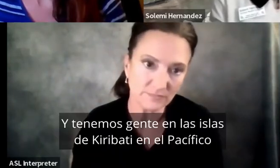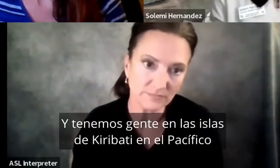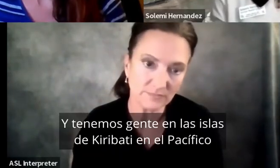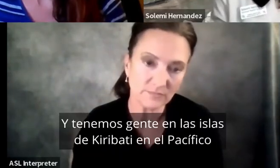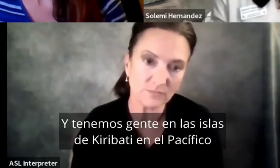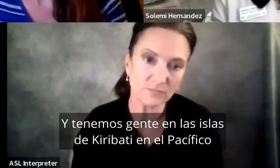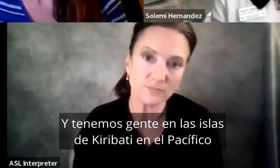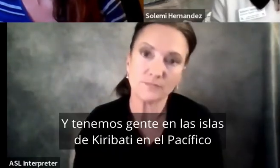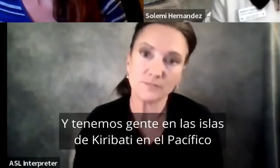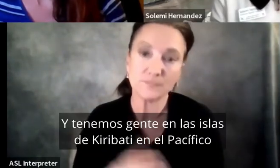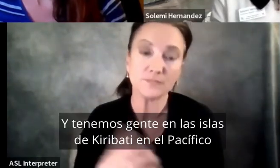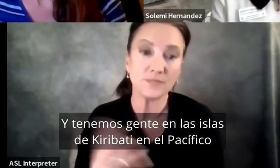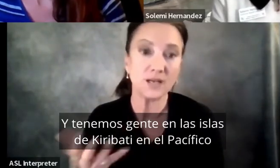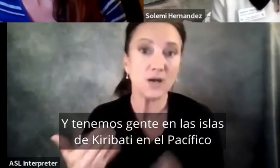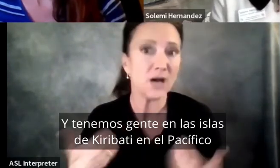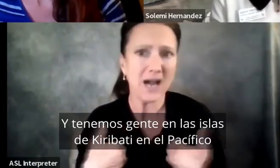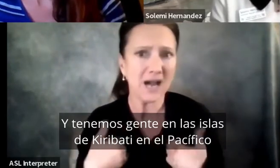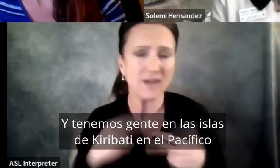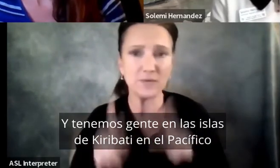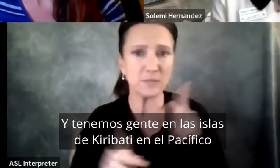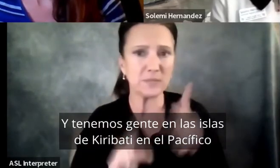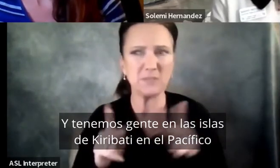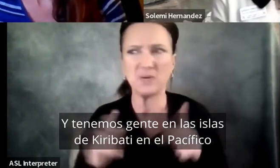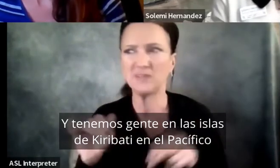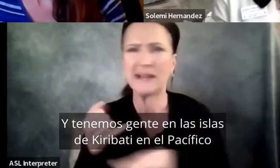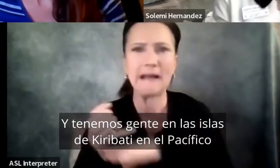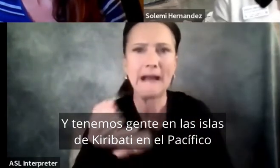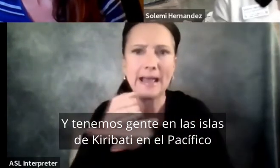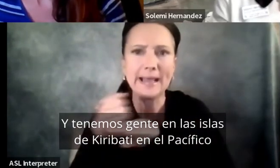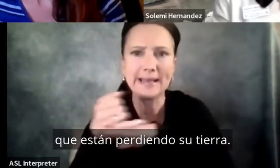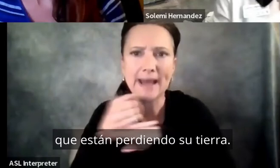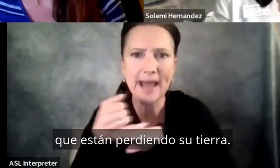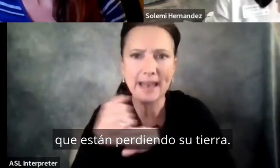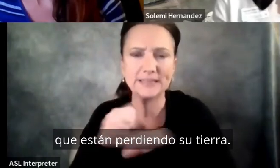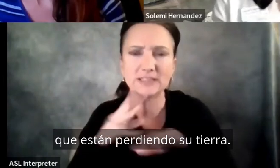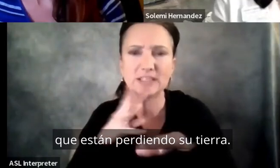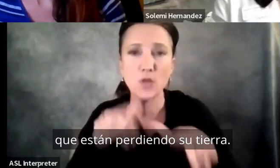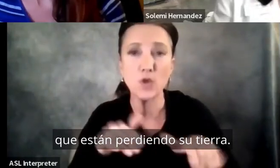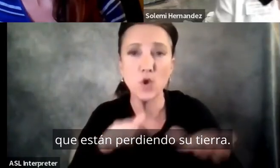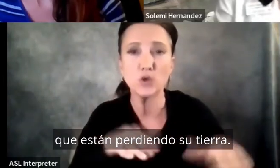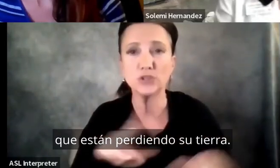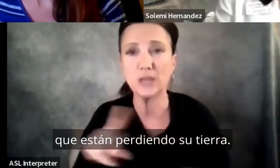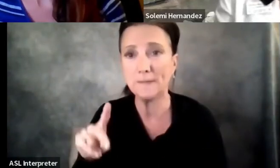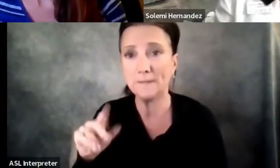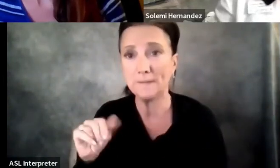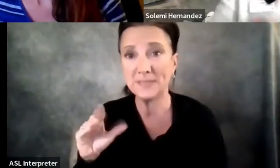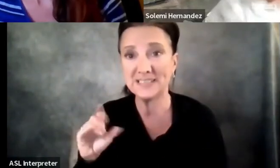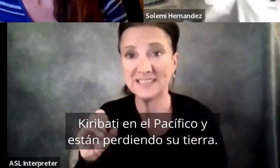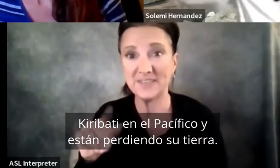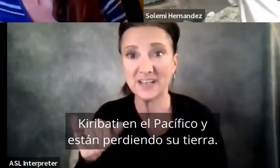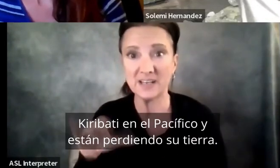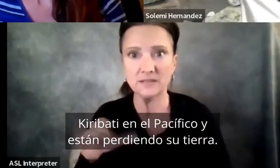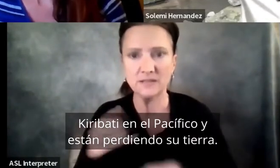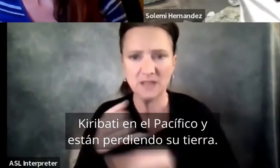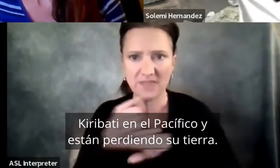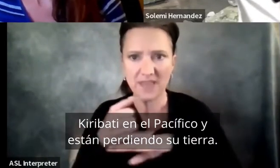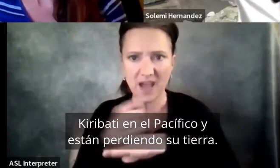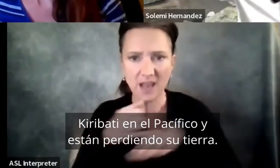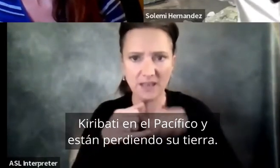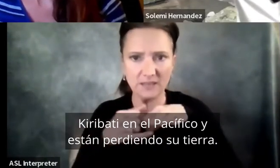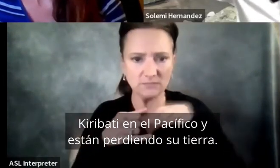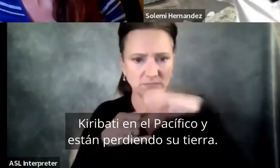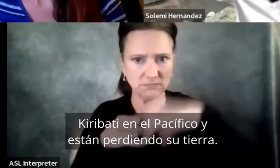And, you know, we have people in the islands of Kiribati in the Pacific that they're losing their land. Kiribati in the